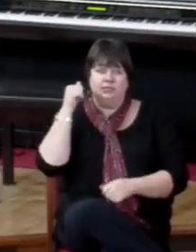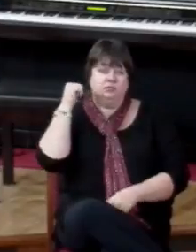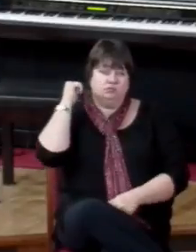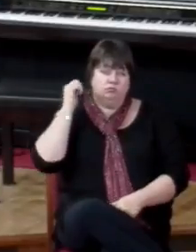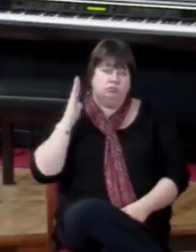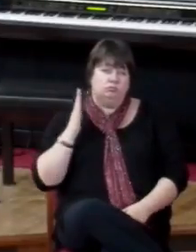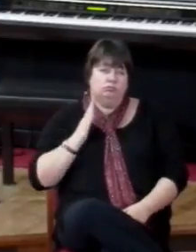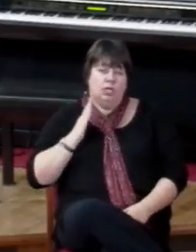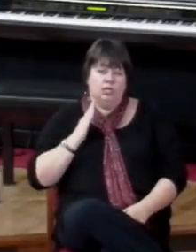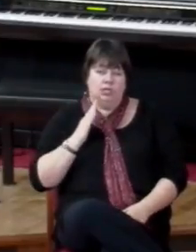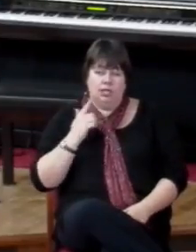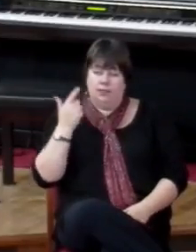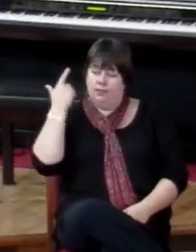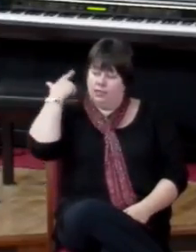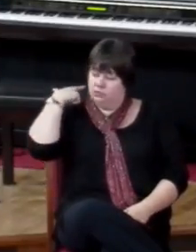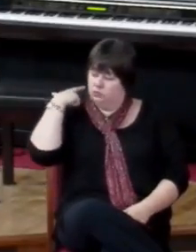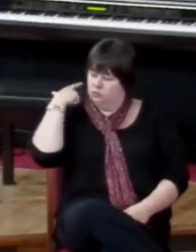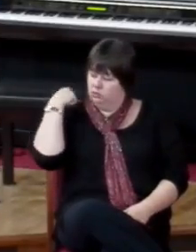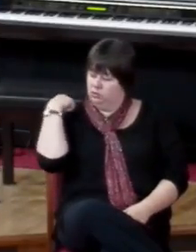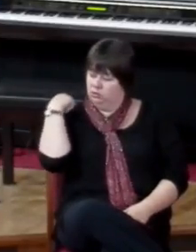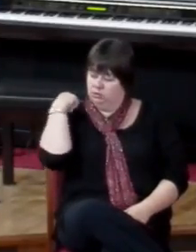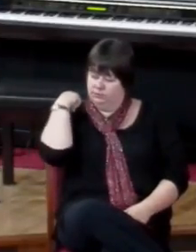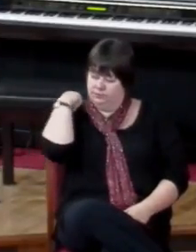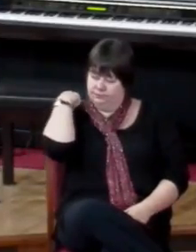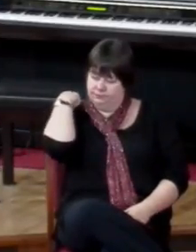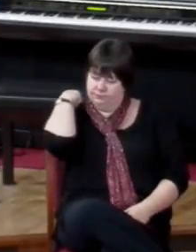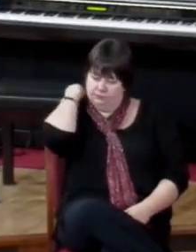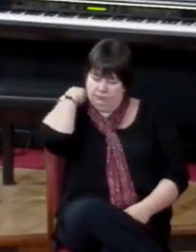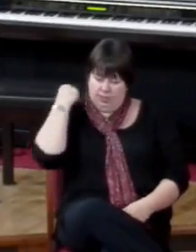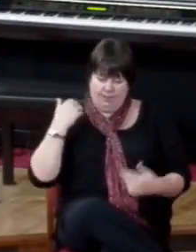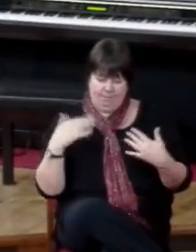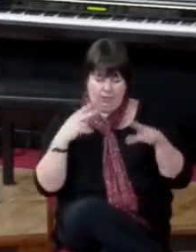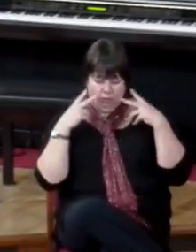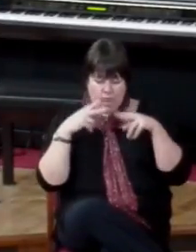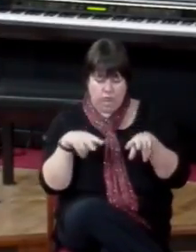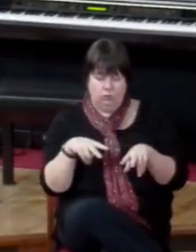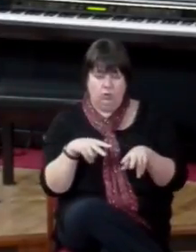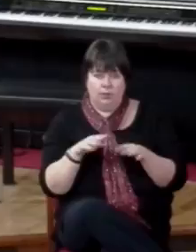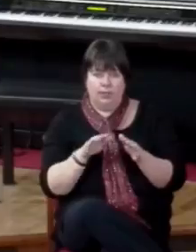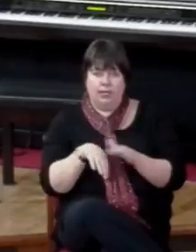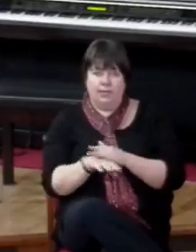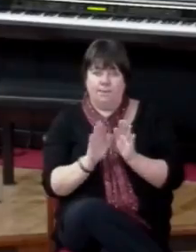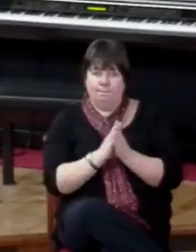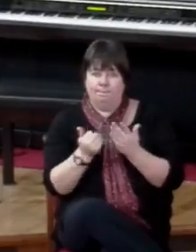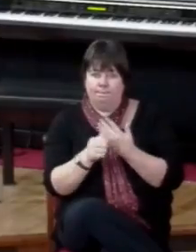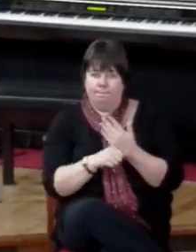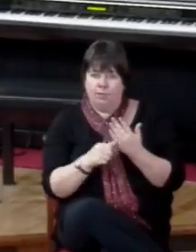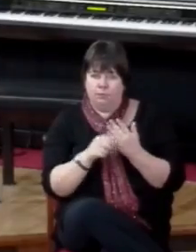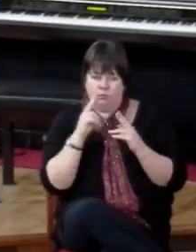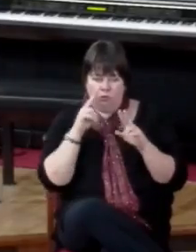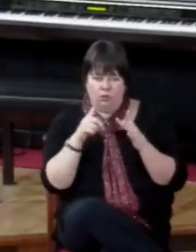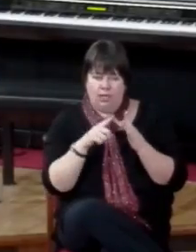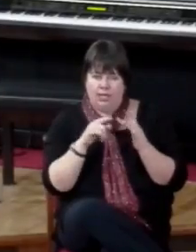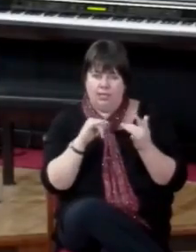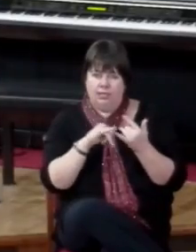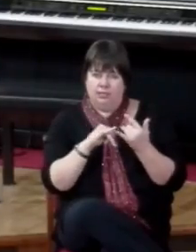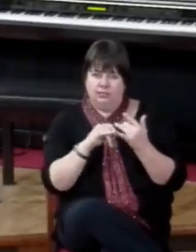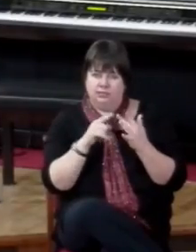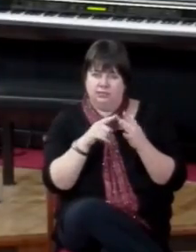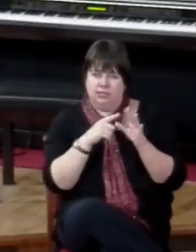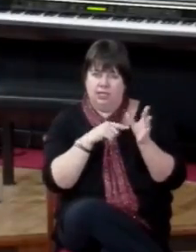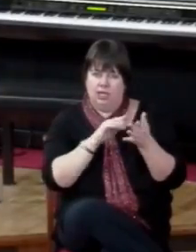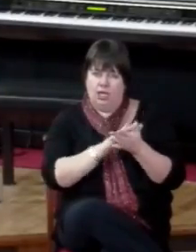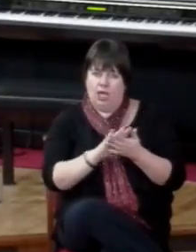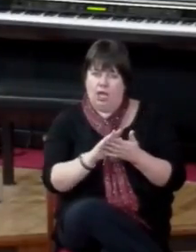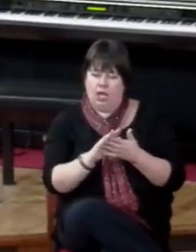of view, from a Bible point of view, we looked together briefly at Isaiah 43, in which